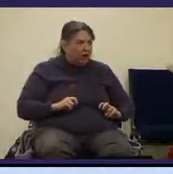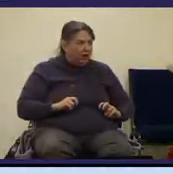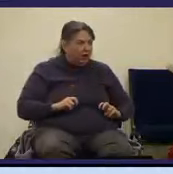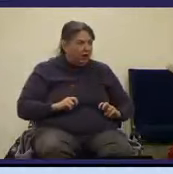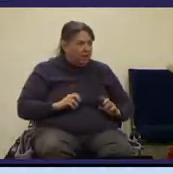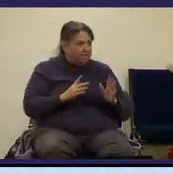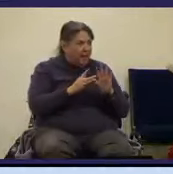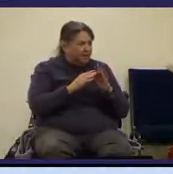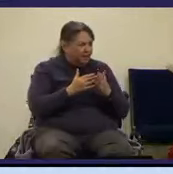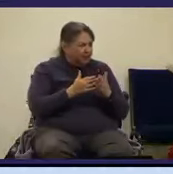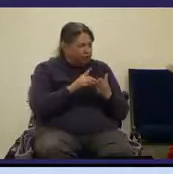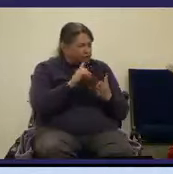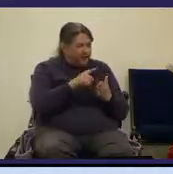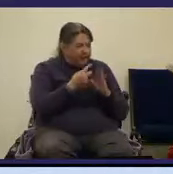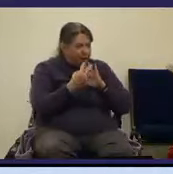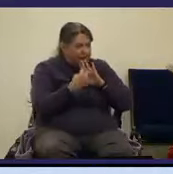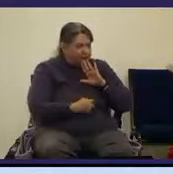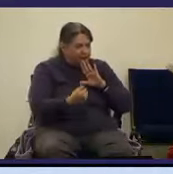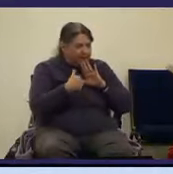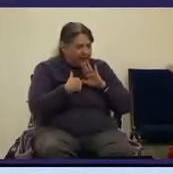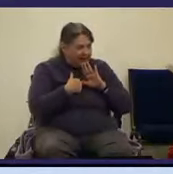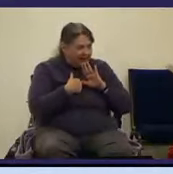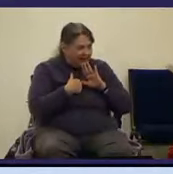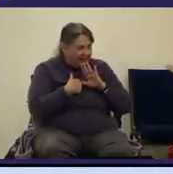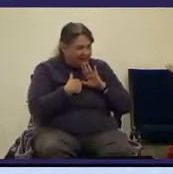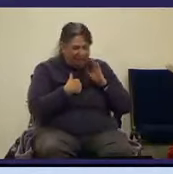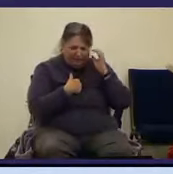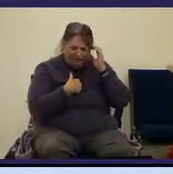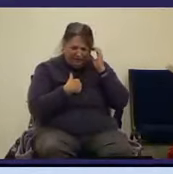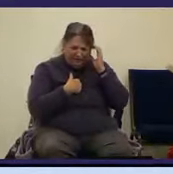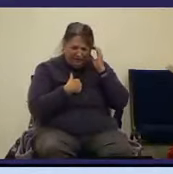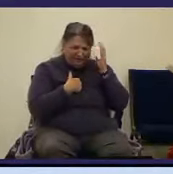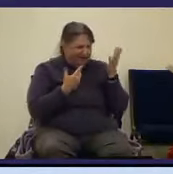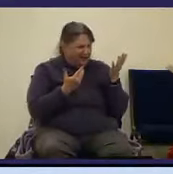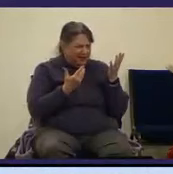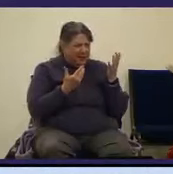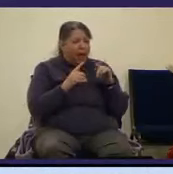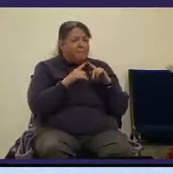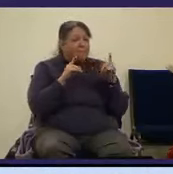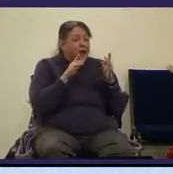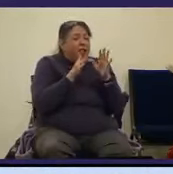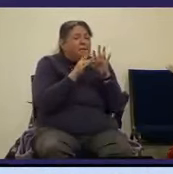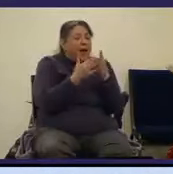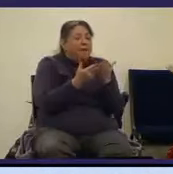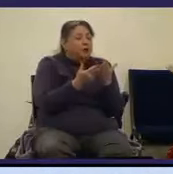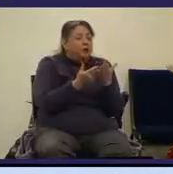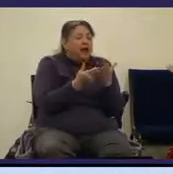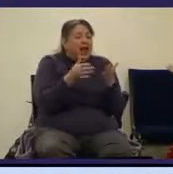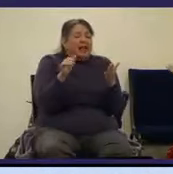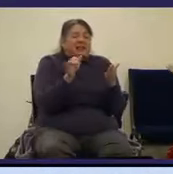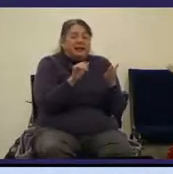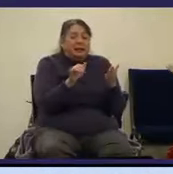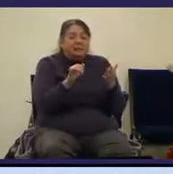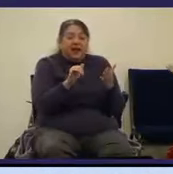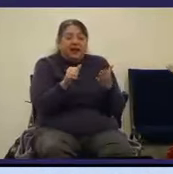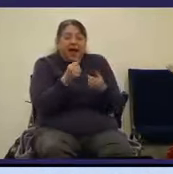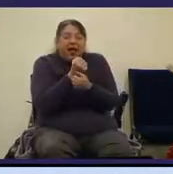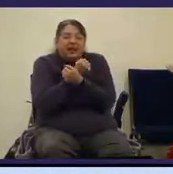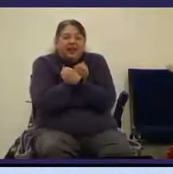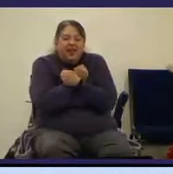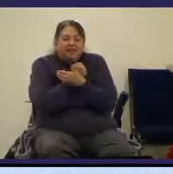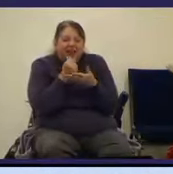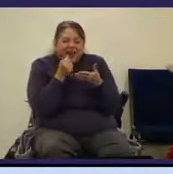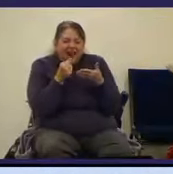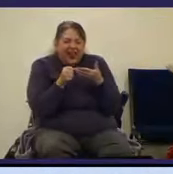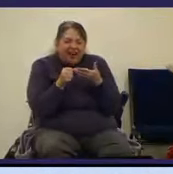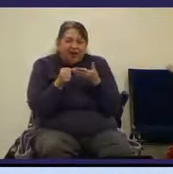letter. It's his reminder that he loves us in spite of us, and that he loves us in spite of what we've done. What makes